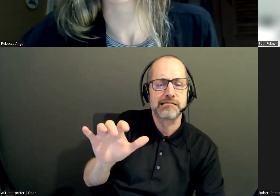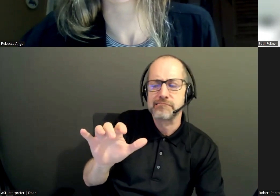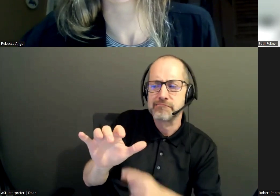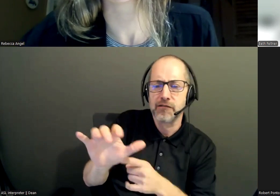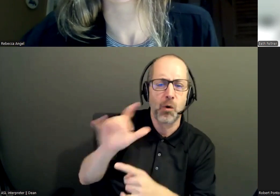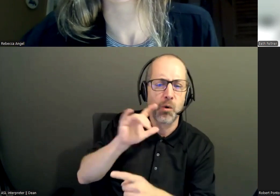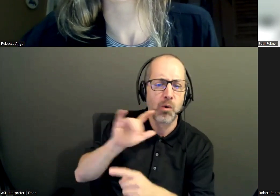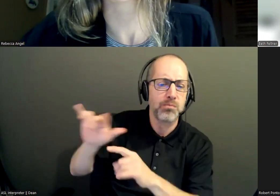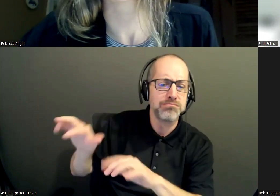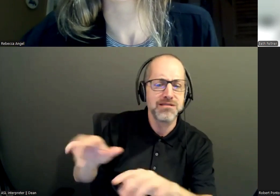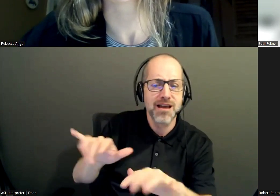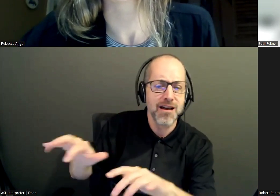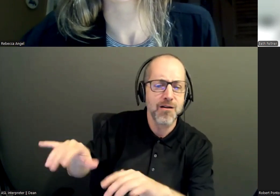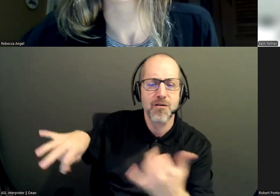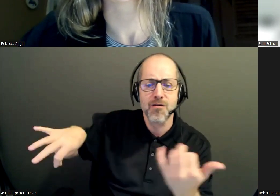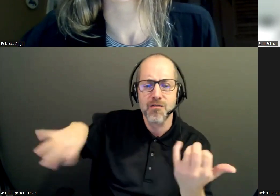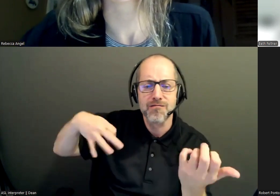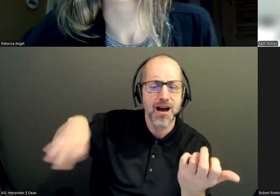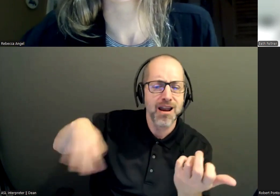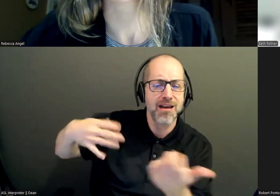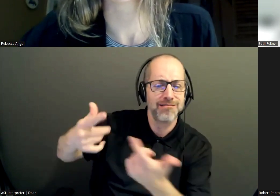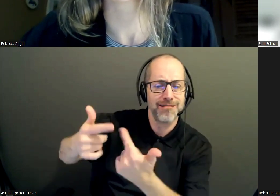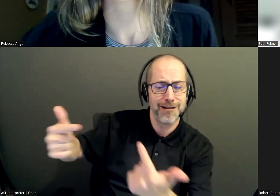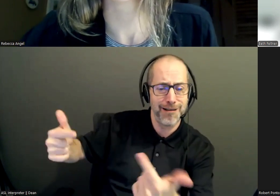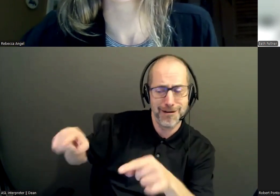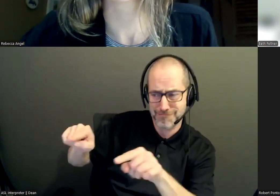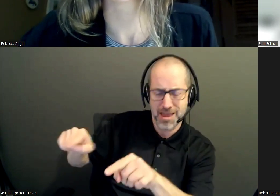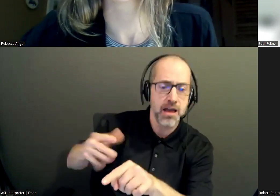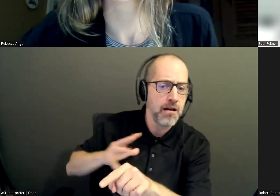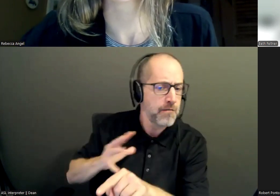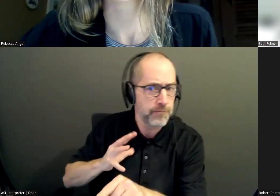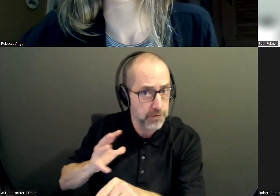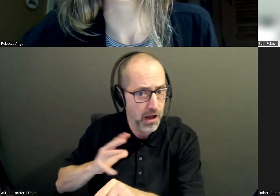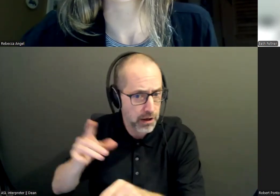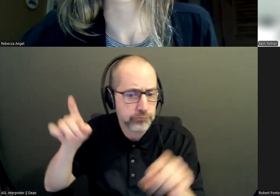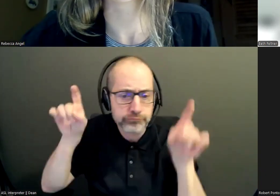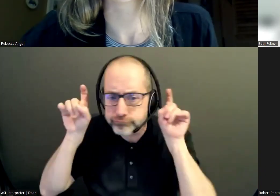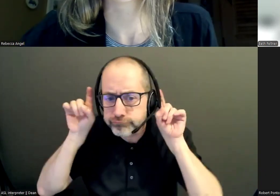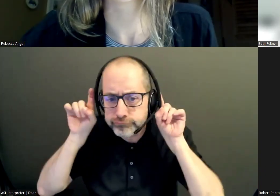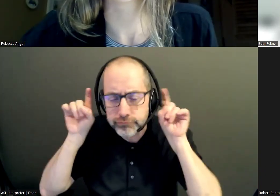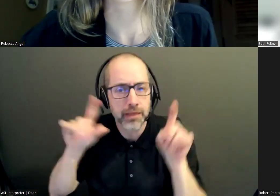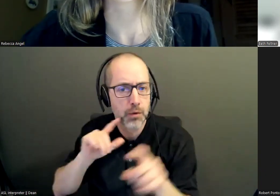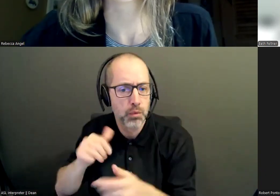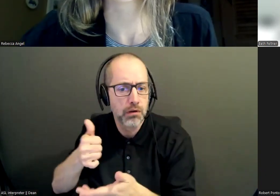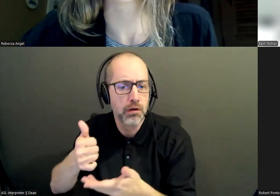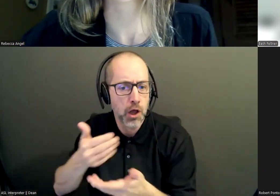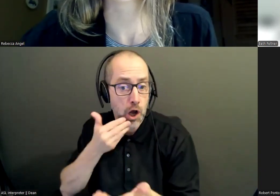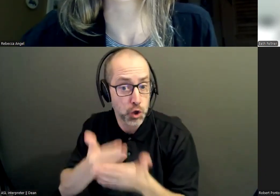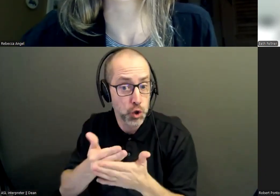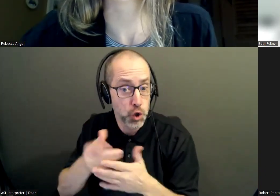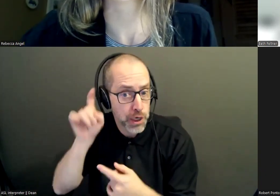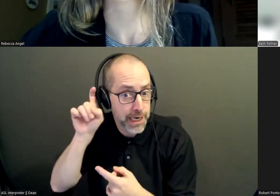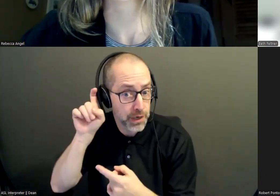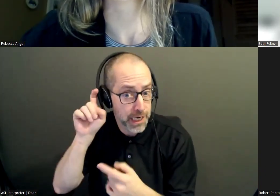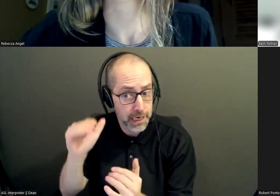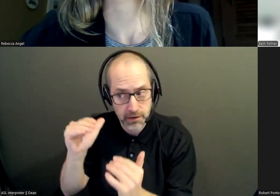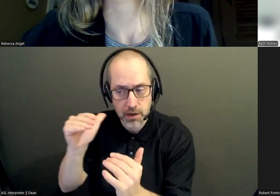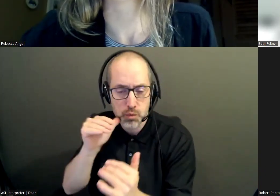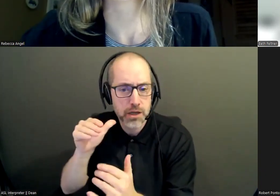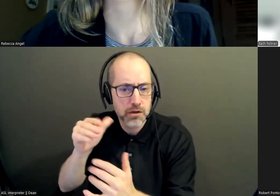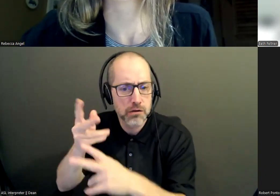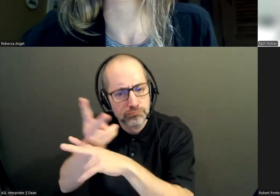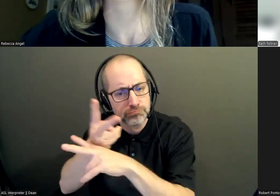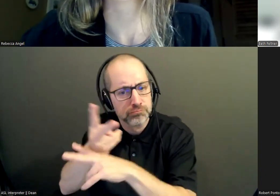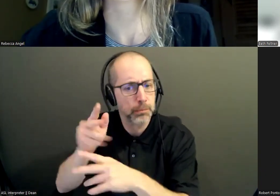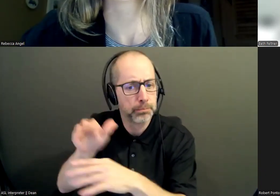a concert. Good hearing aids are designed to process music a little bit differently than speech, and they do a pretty good